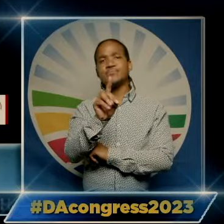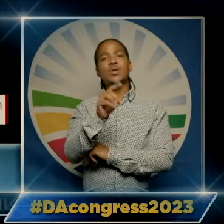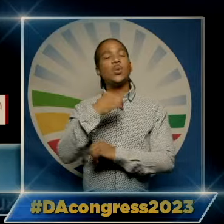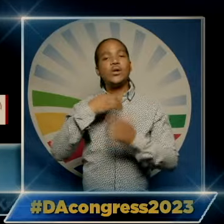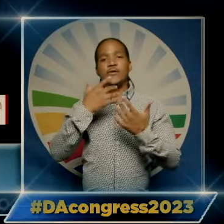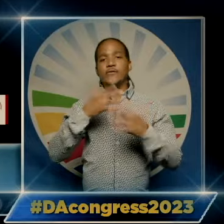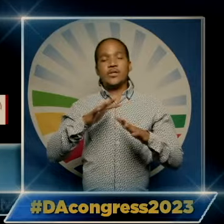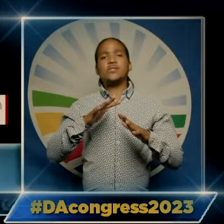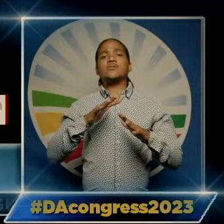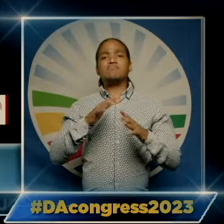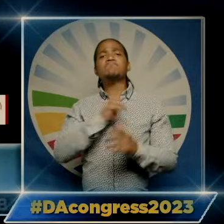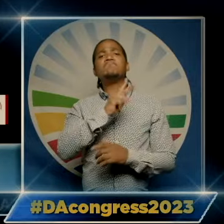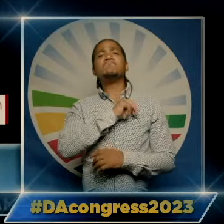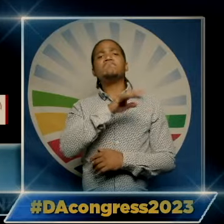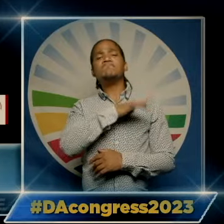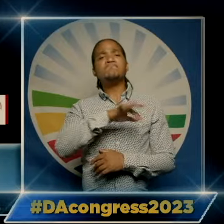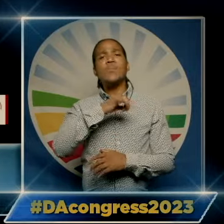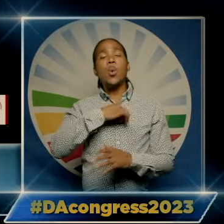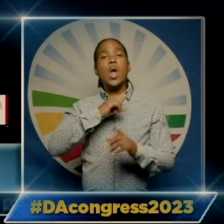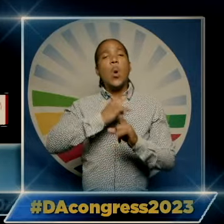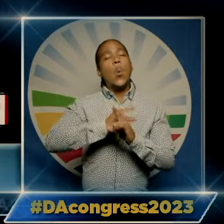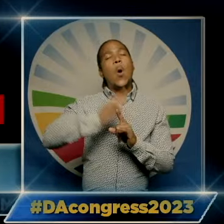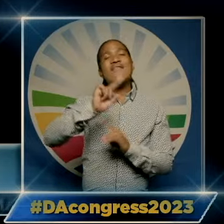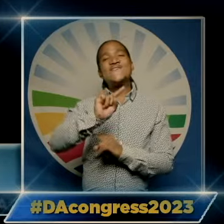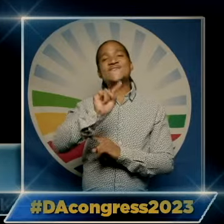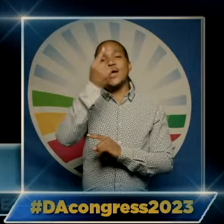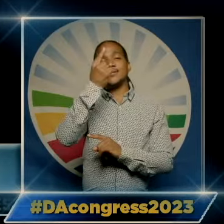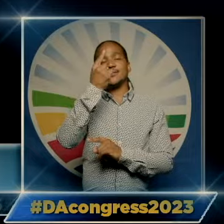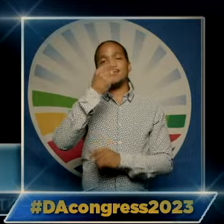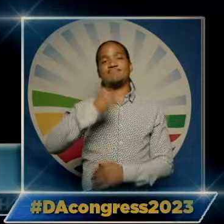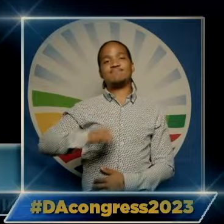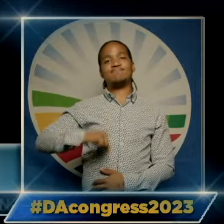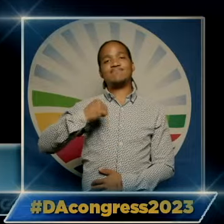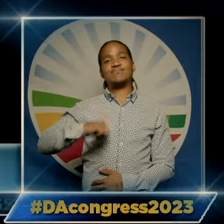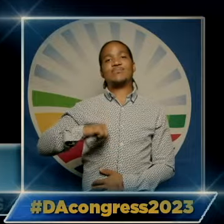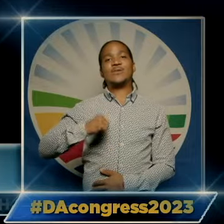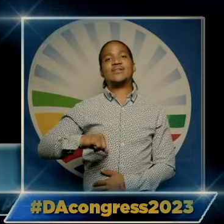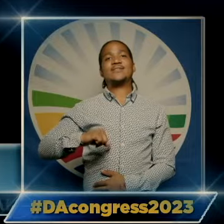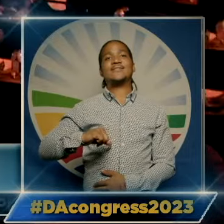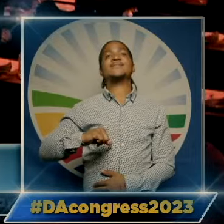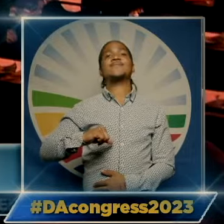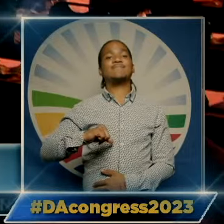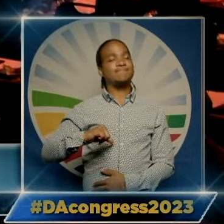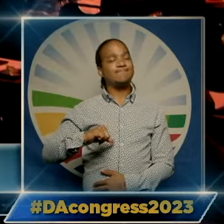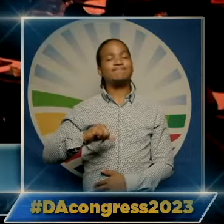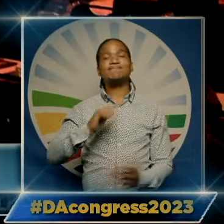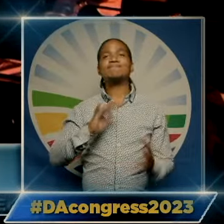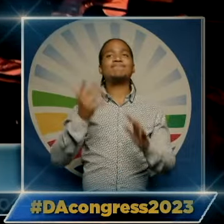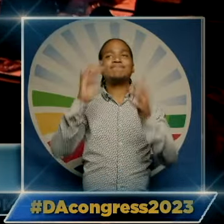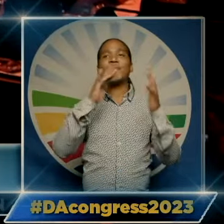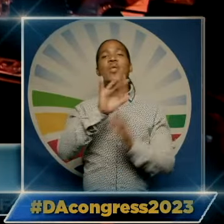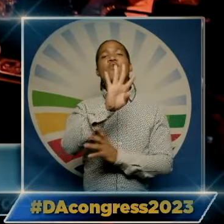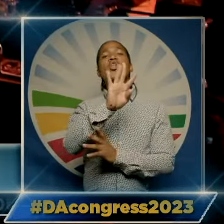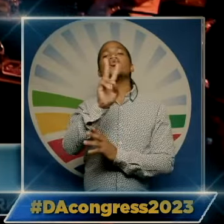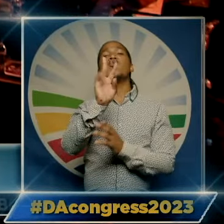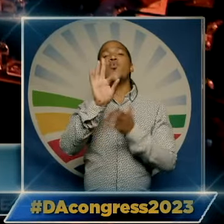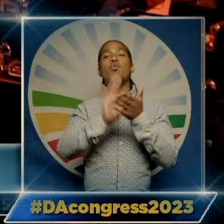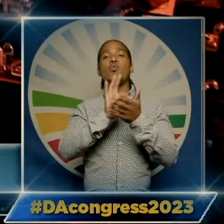in KwaZulu-Natal when we won the first municipality by just 42